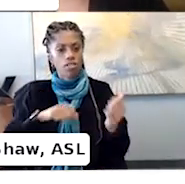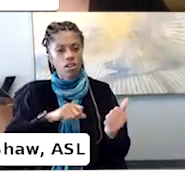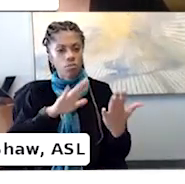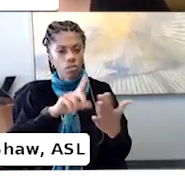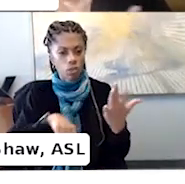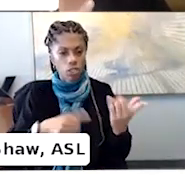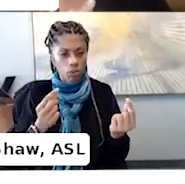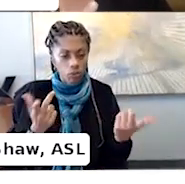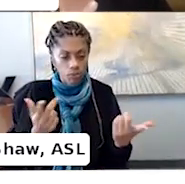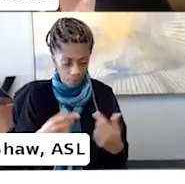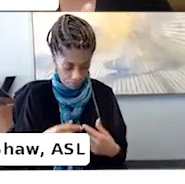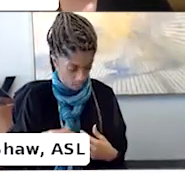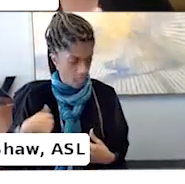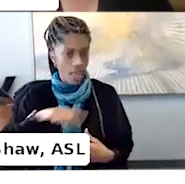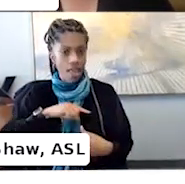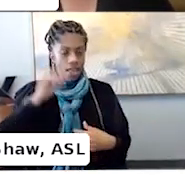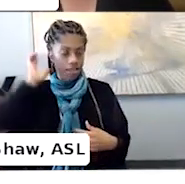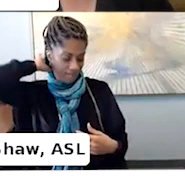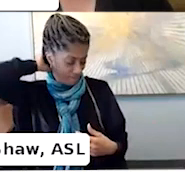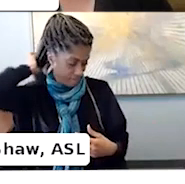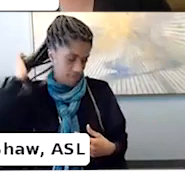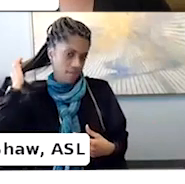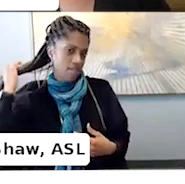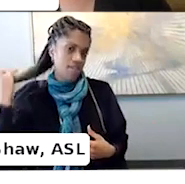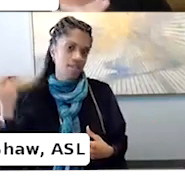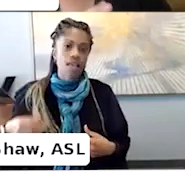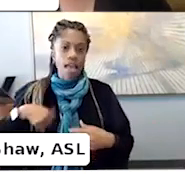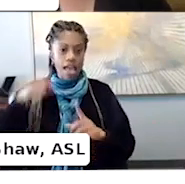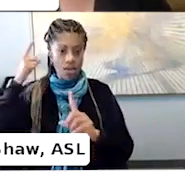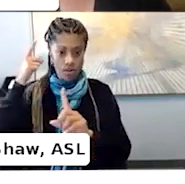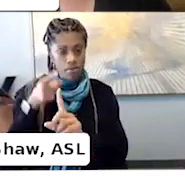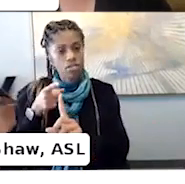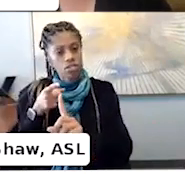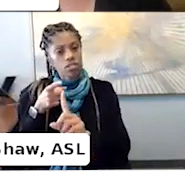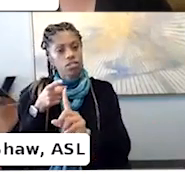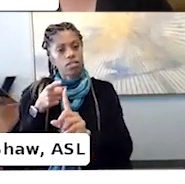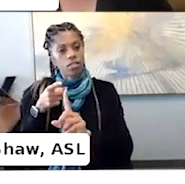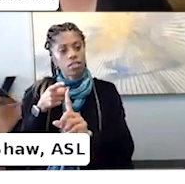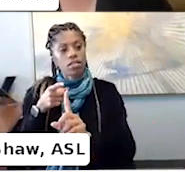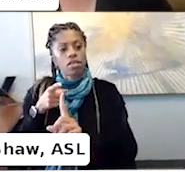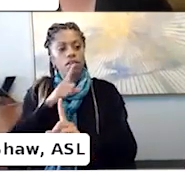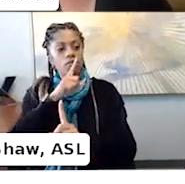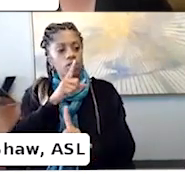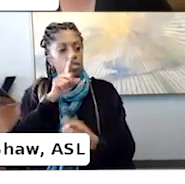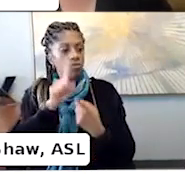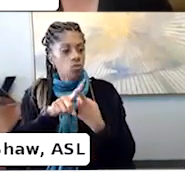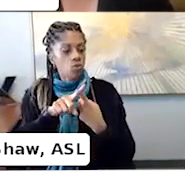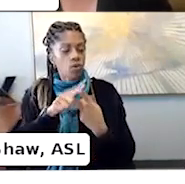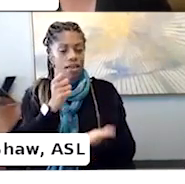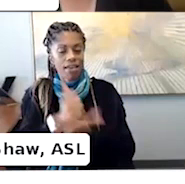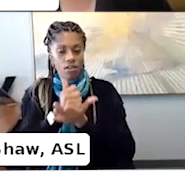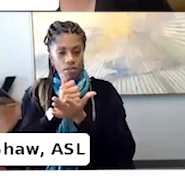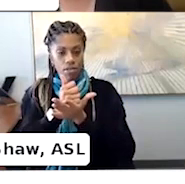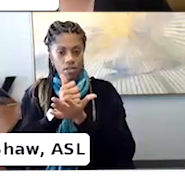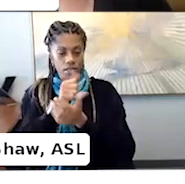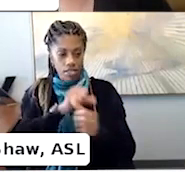mission is to help us believe in each other by illuminating the humanity and possibility in us all, one story